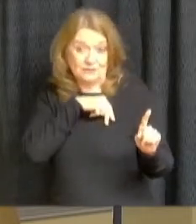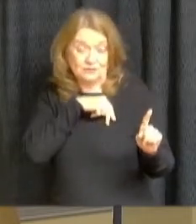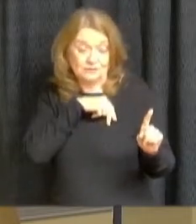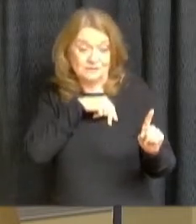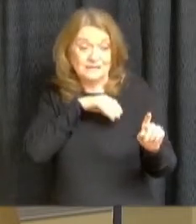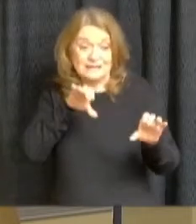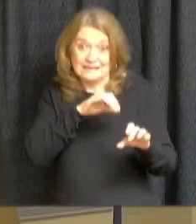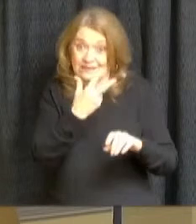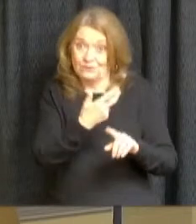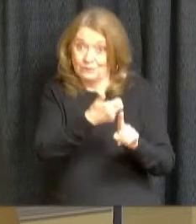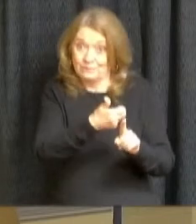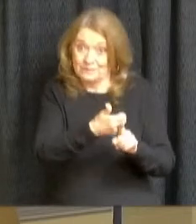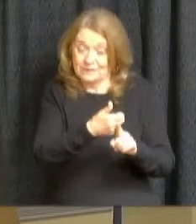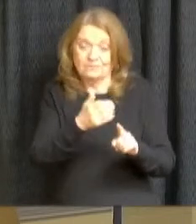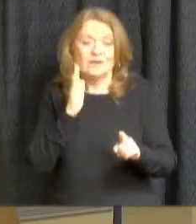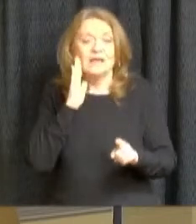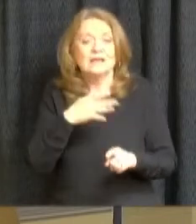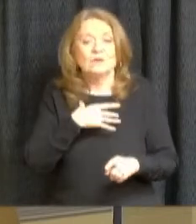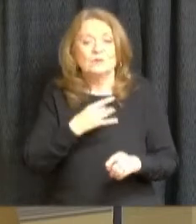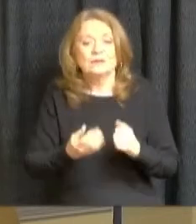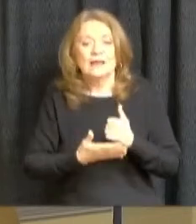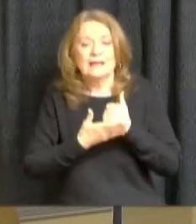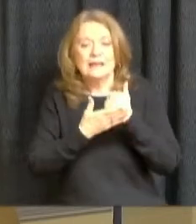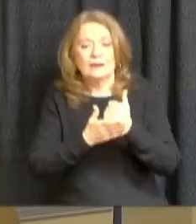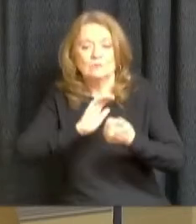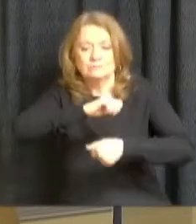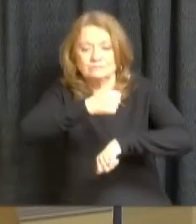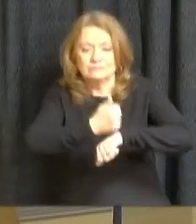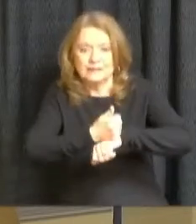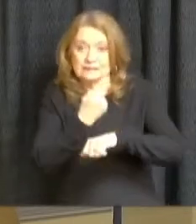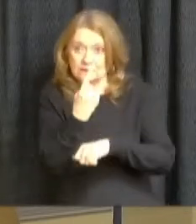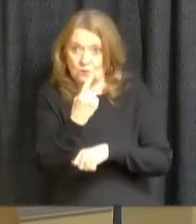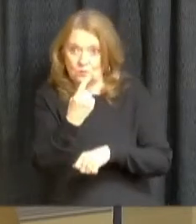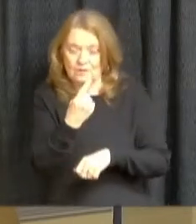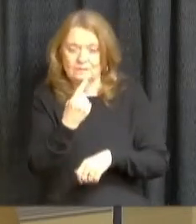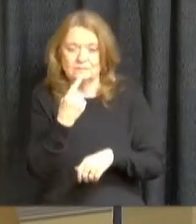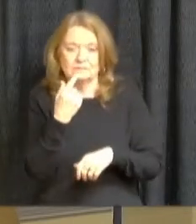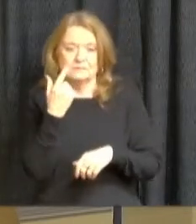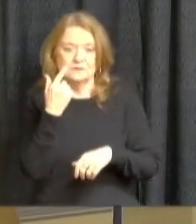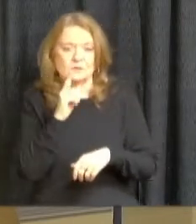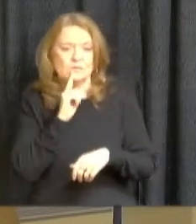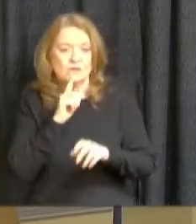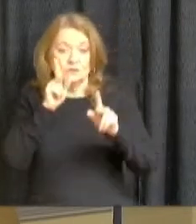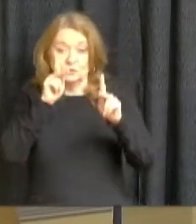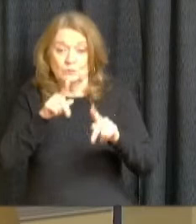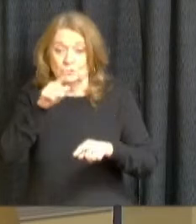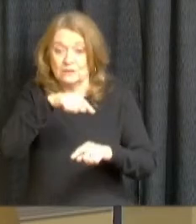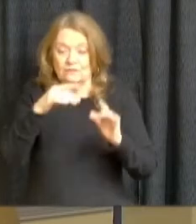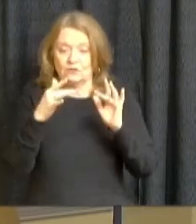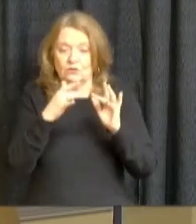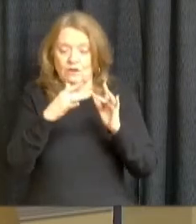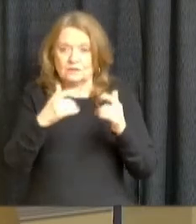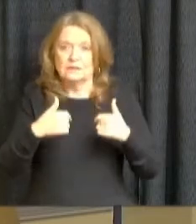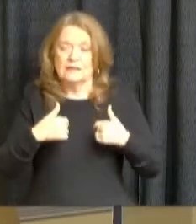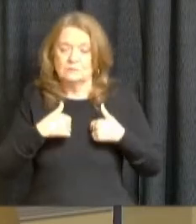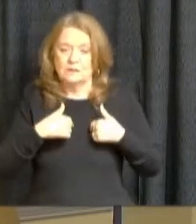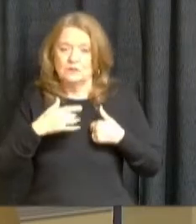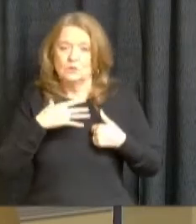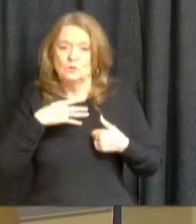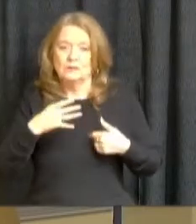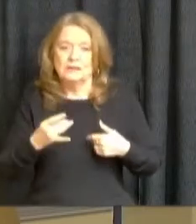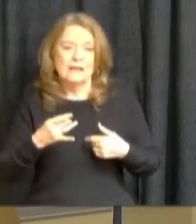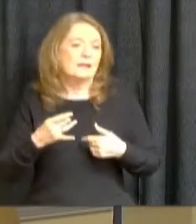did 3, and he would like help placing one of them. So if there's a resident out there, contact me who would